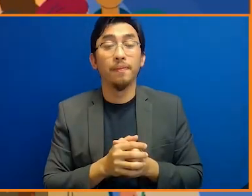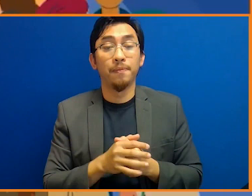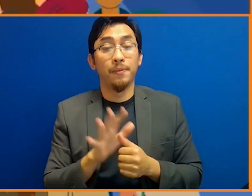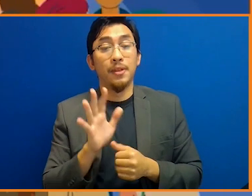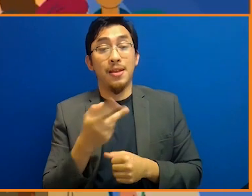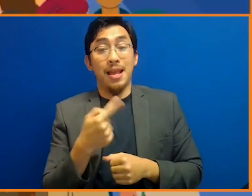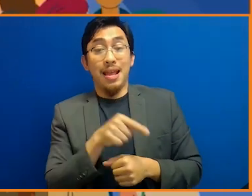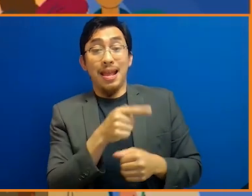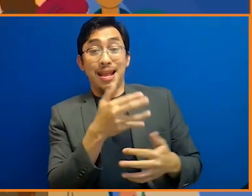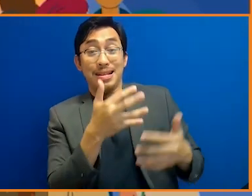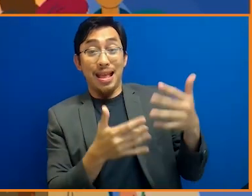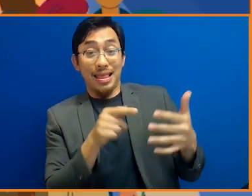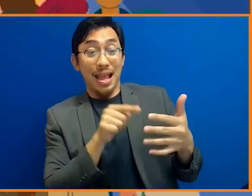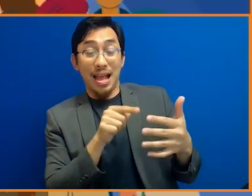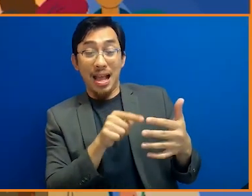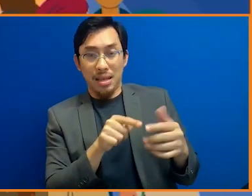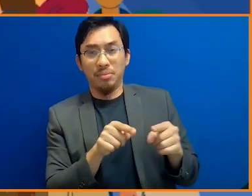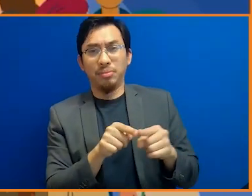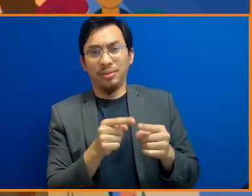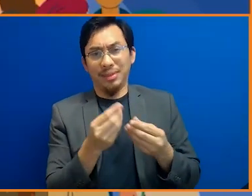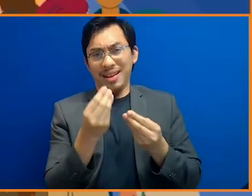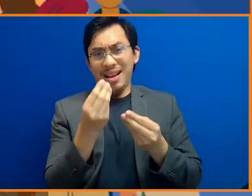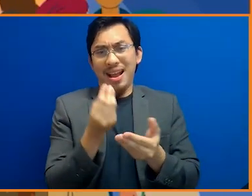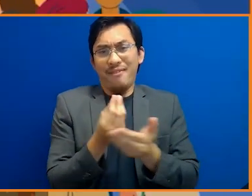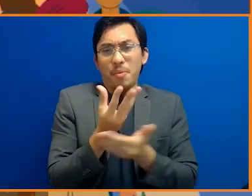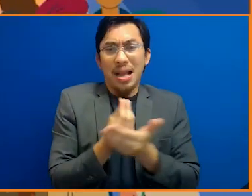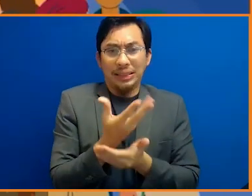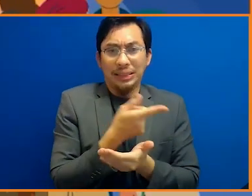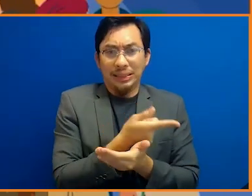happened, we took it from the database, the closest